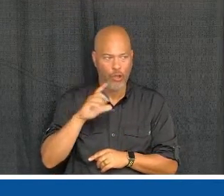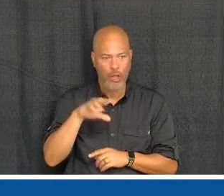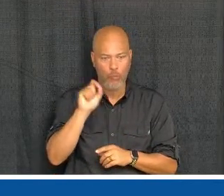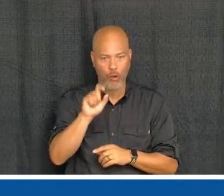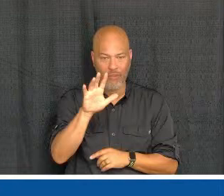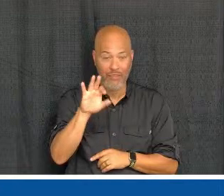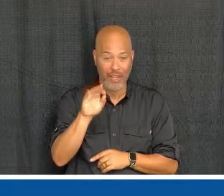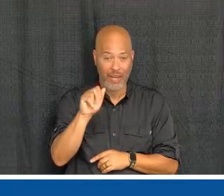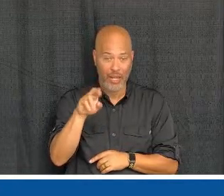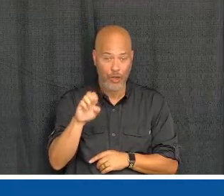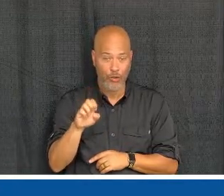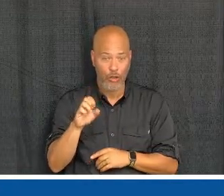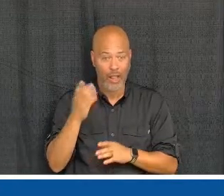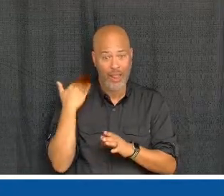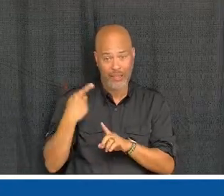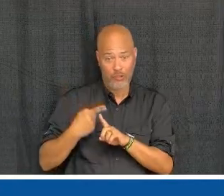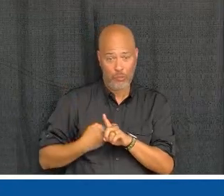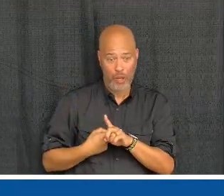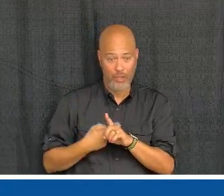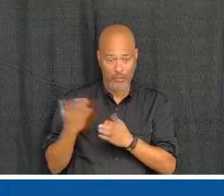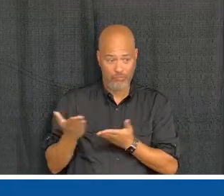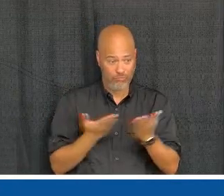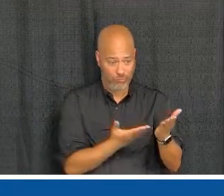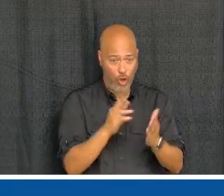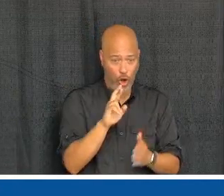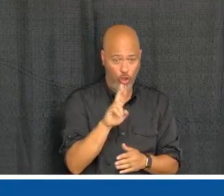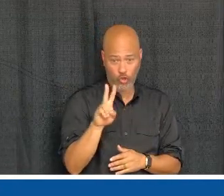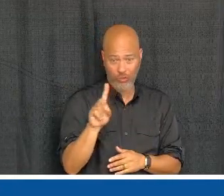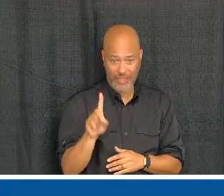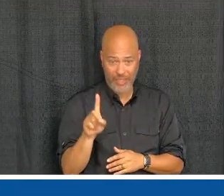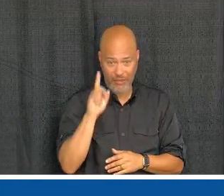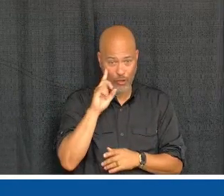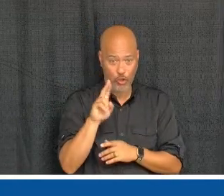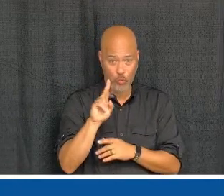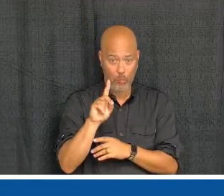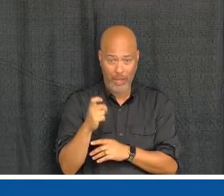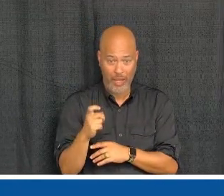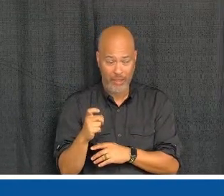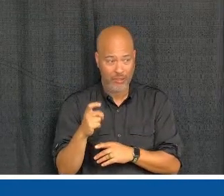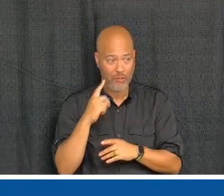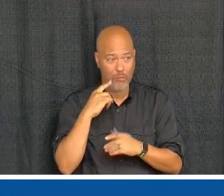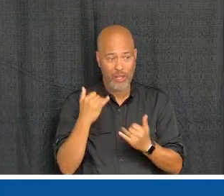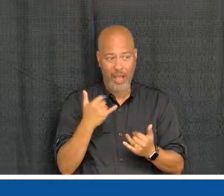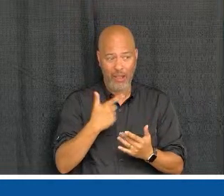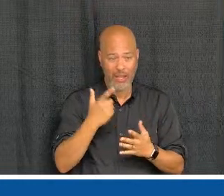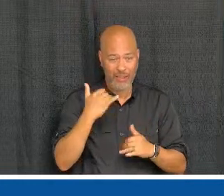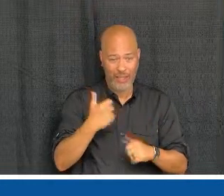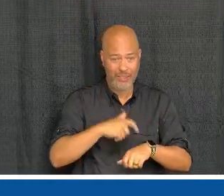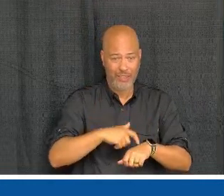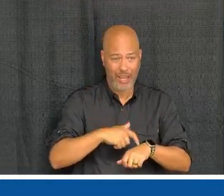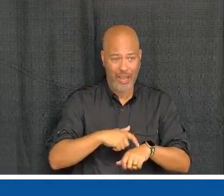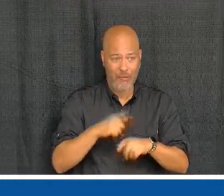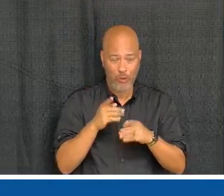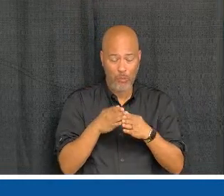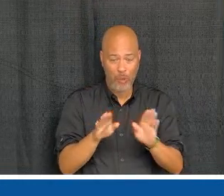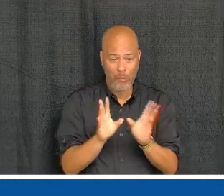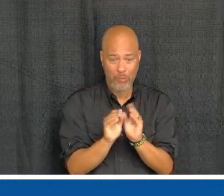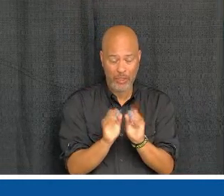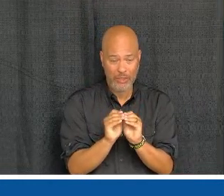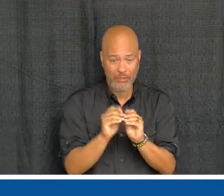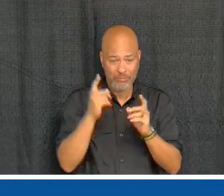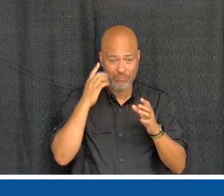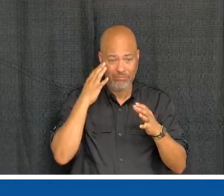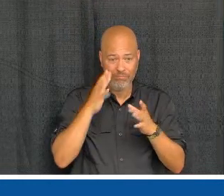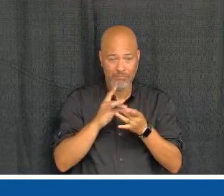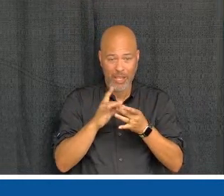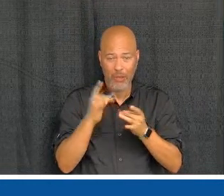0.59 acres. Last month it came to you for R2D for duplexes. I believe Mr. Merrill at the time during the public hearing made